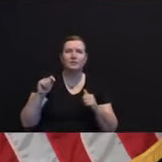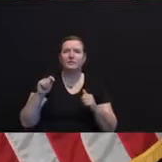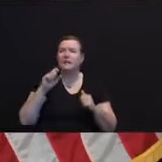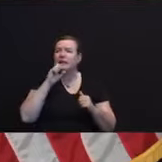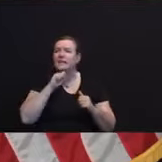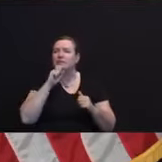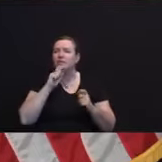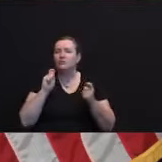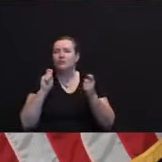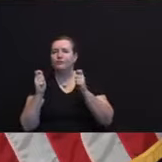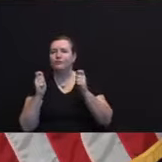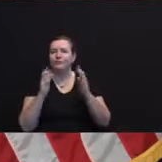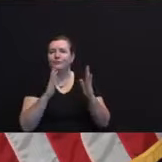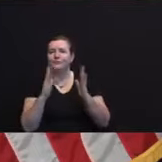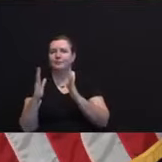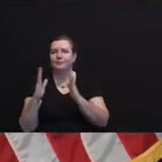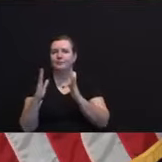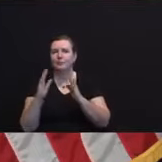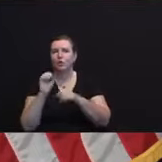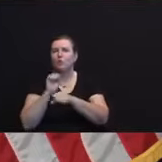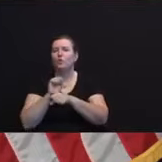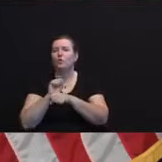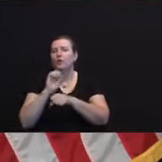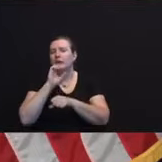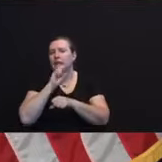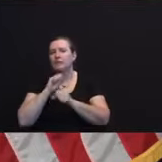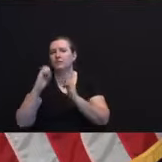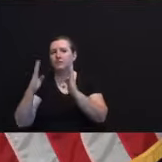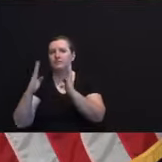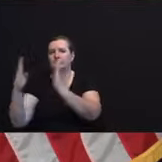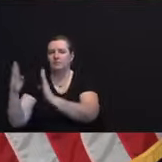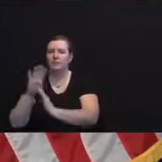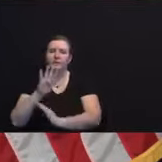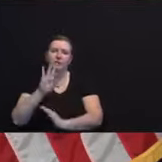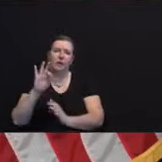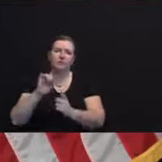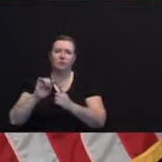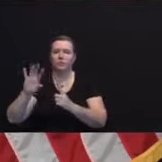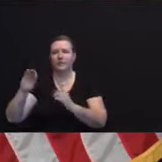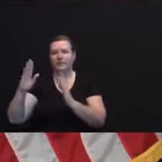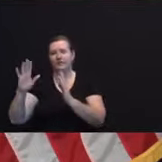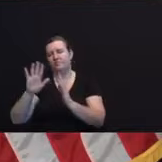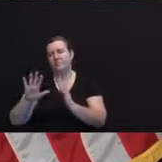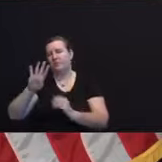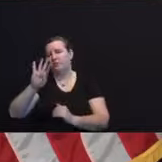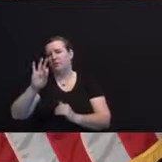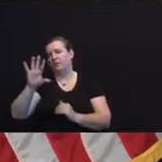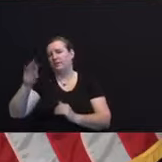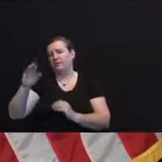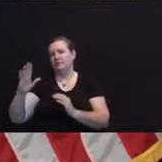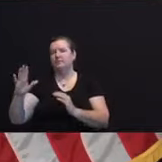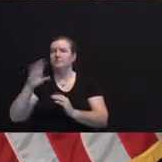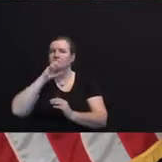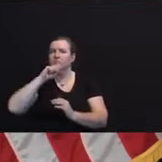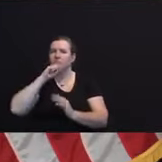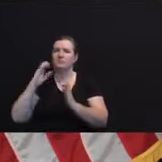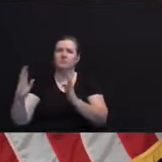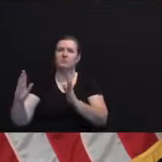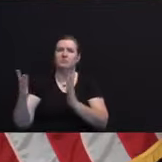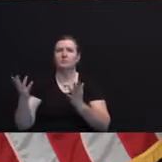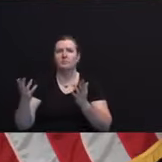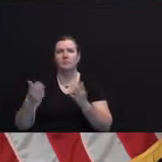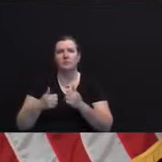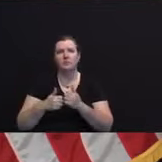adults, like up to like about the 49, 50 age range. And so that's kind of where we're seeing like most of our cases in